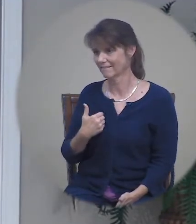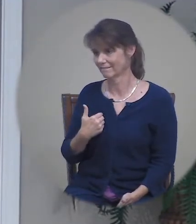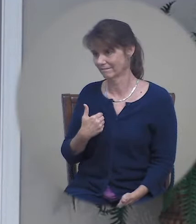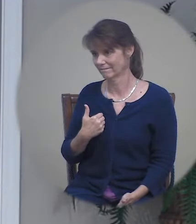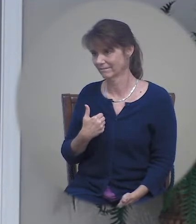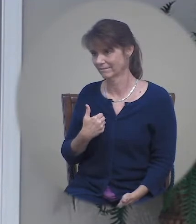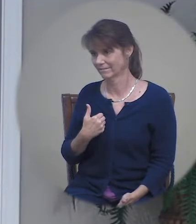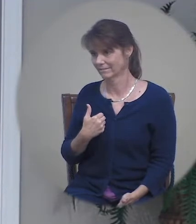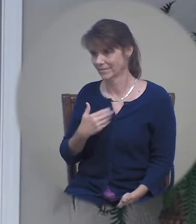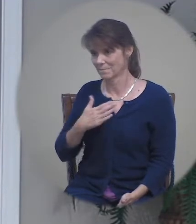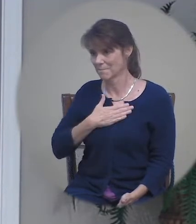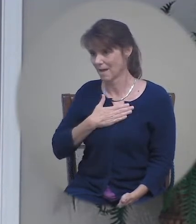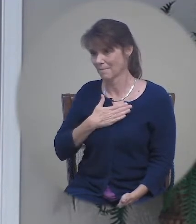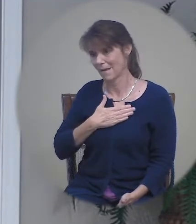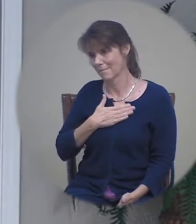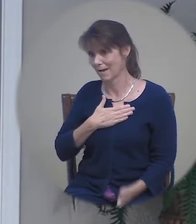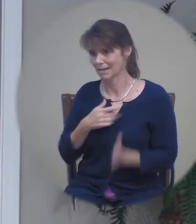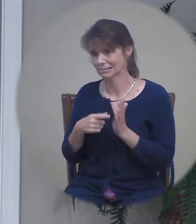Now,